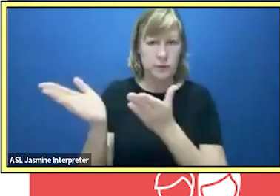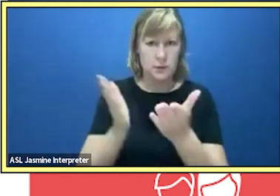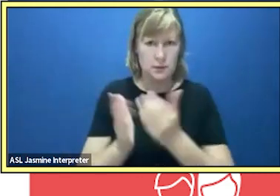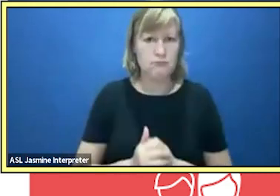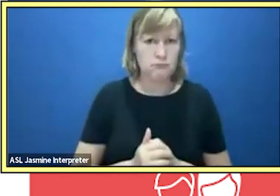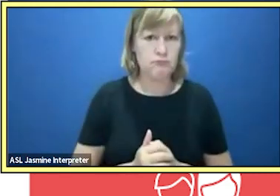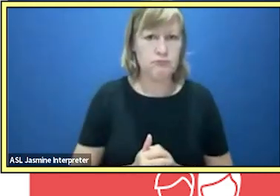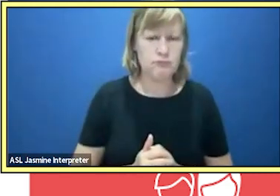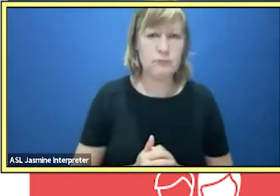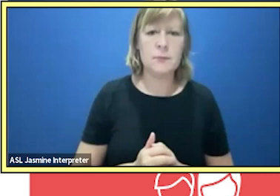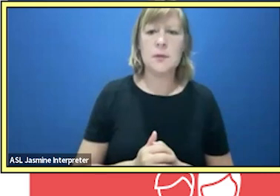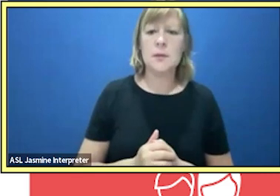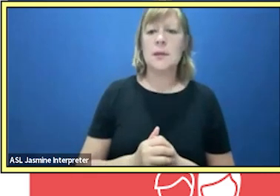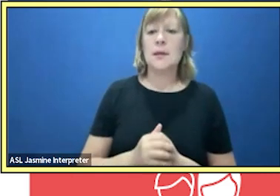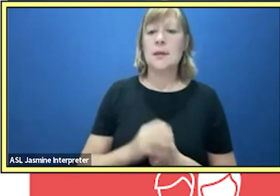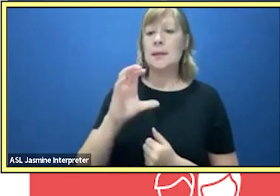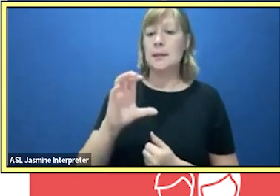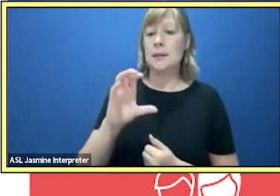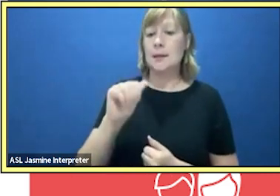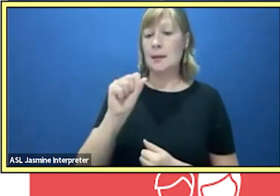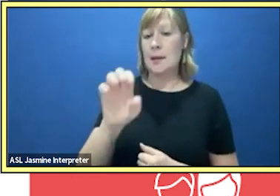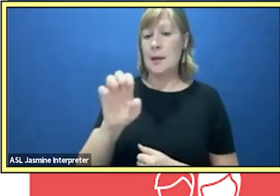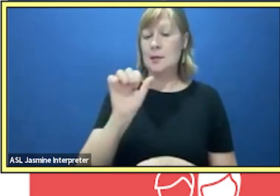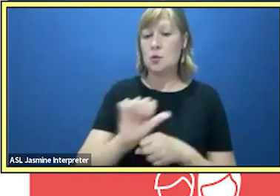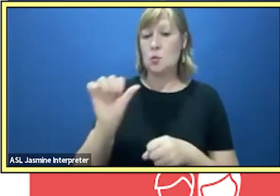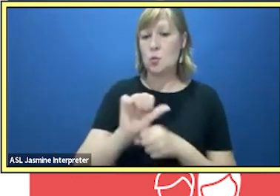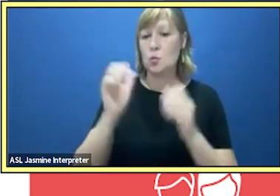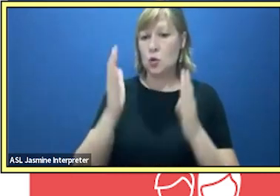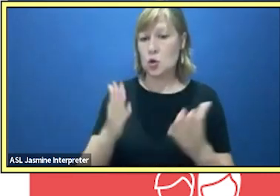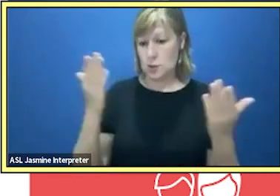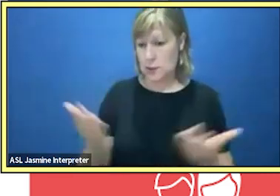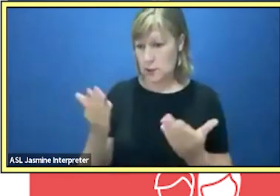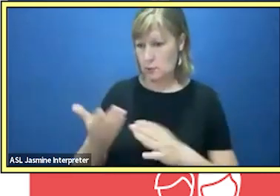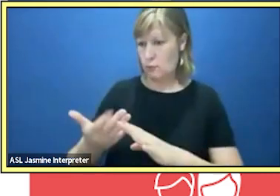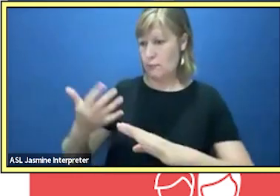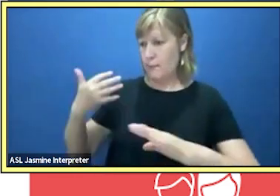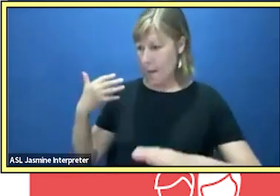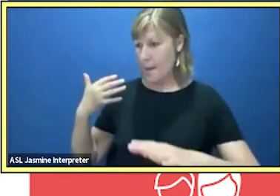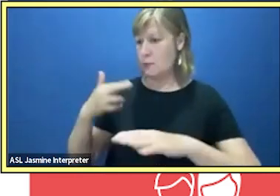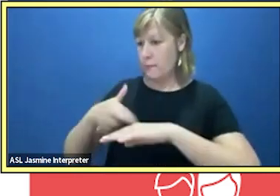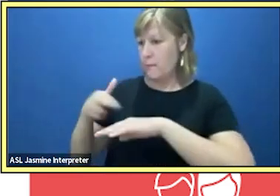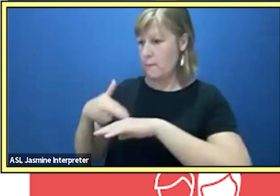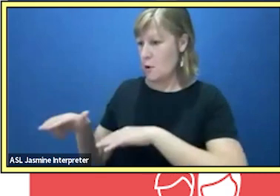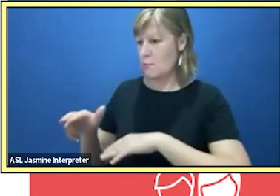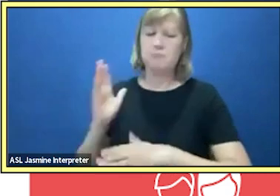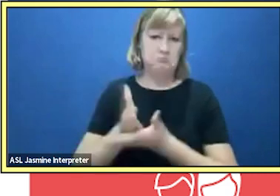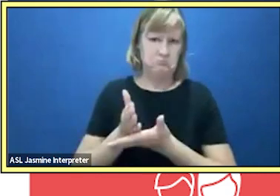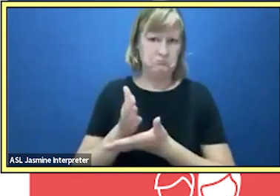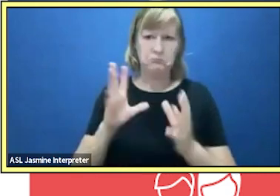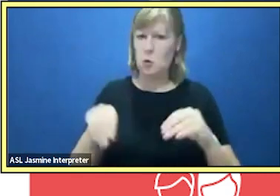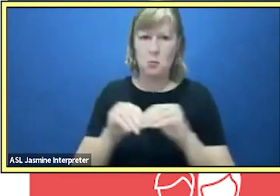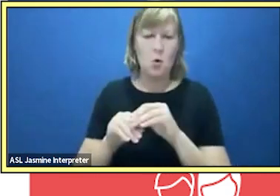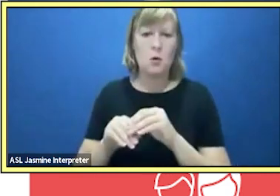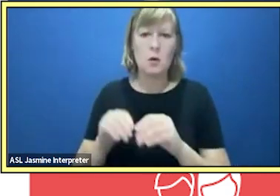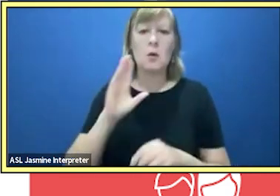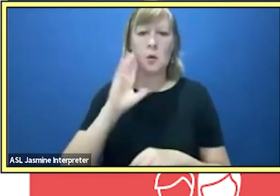Our role, the caseworkers here have been the ones making referrals for you in the past. They will no longer do that. They're just going to